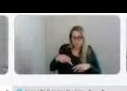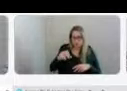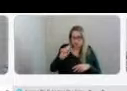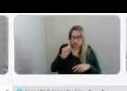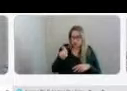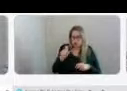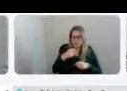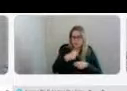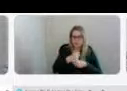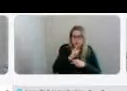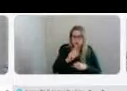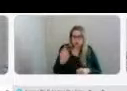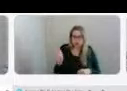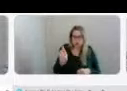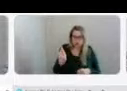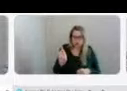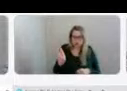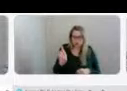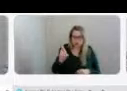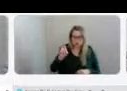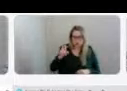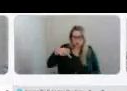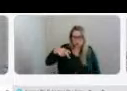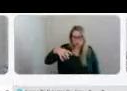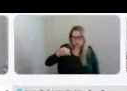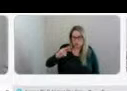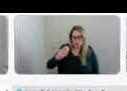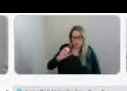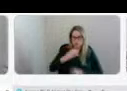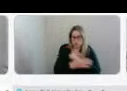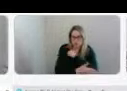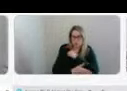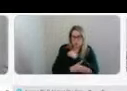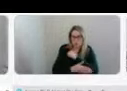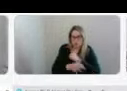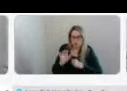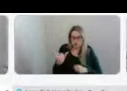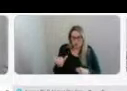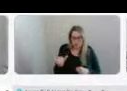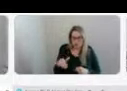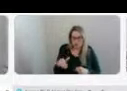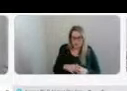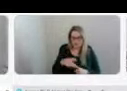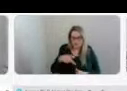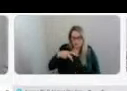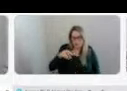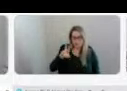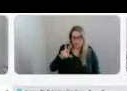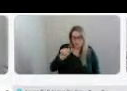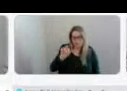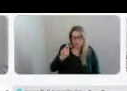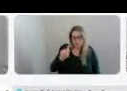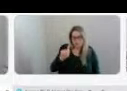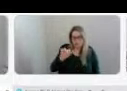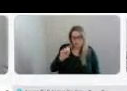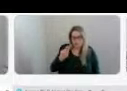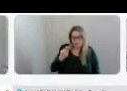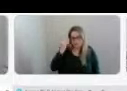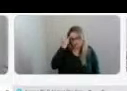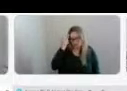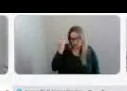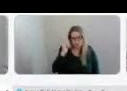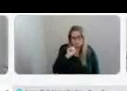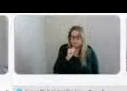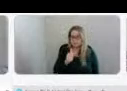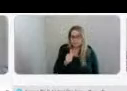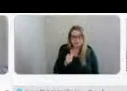insure more republicans in pima county now that is a partisan idea